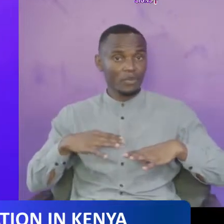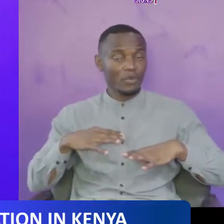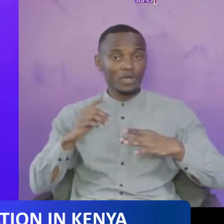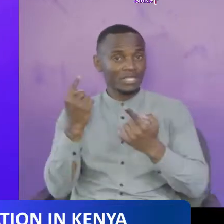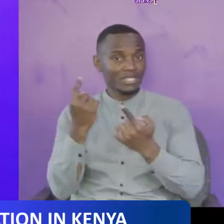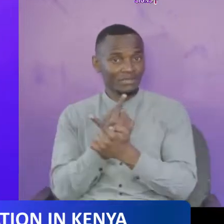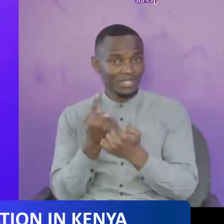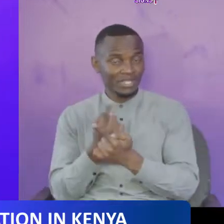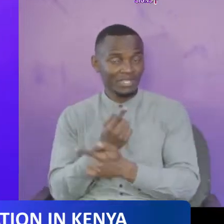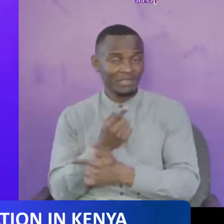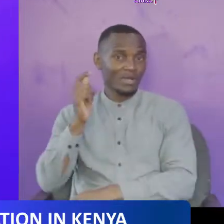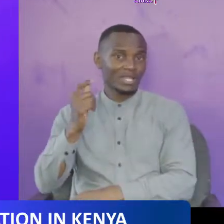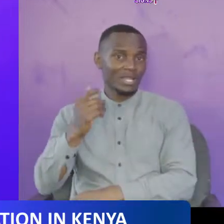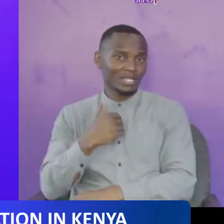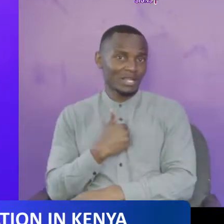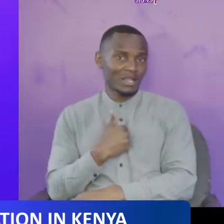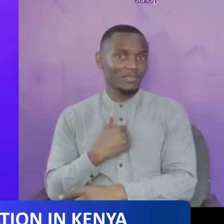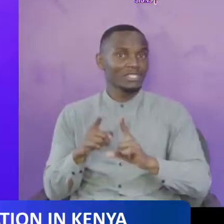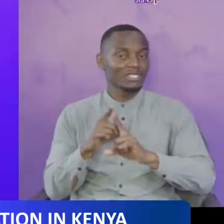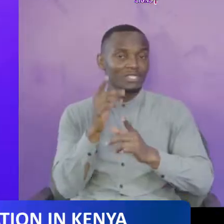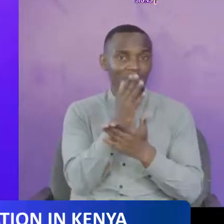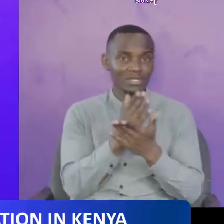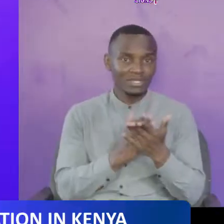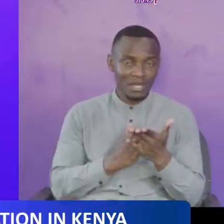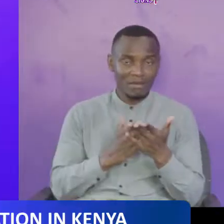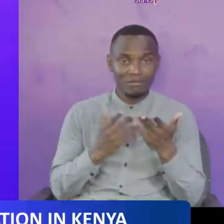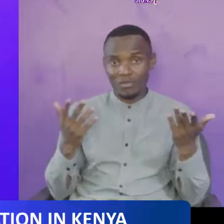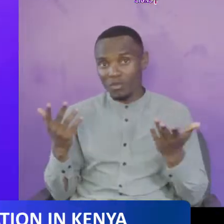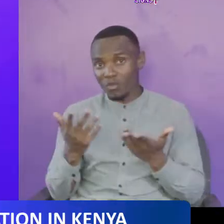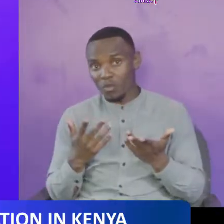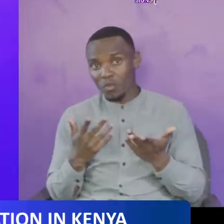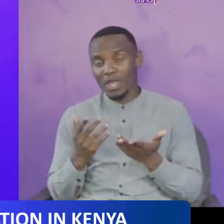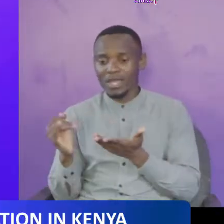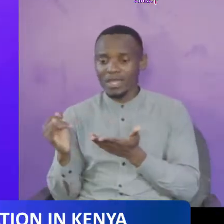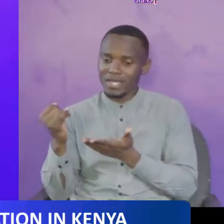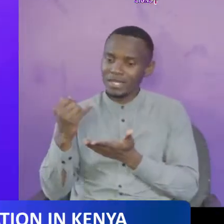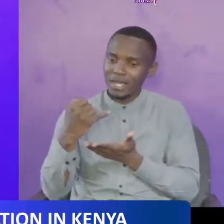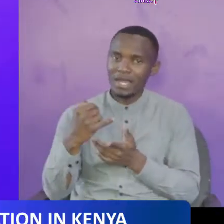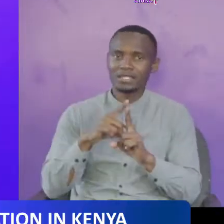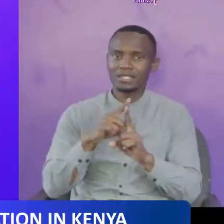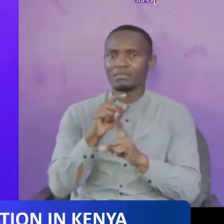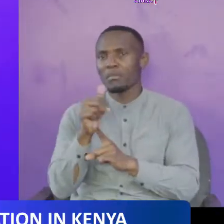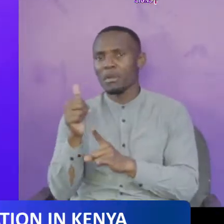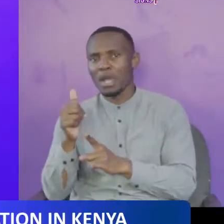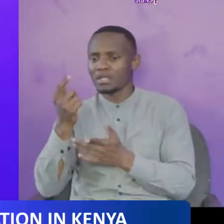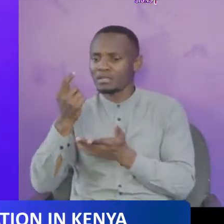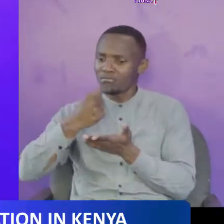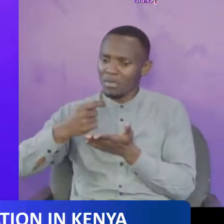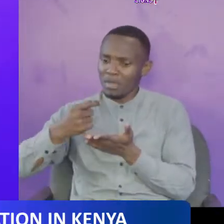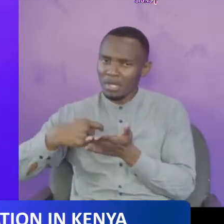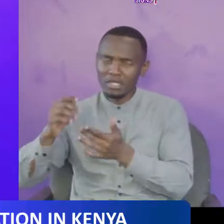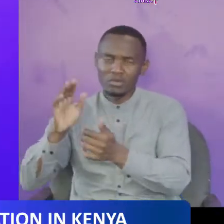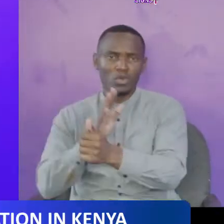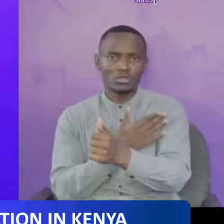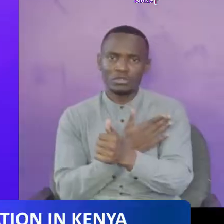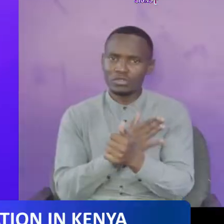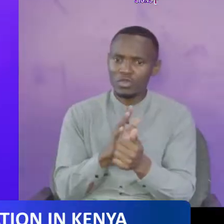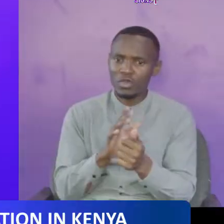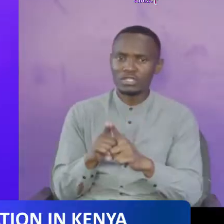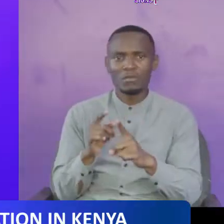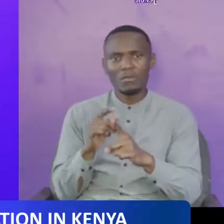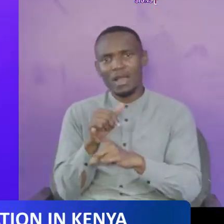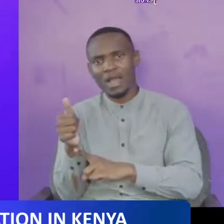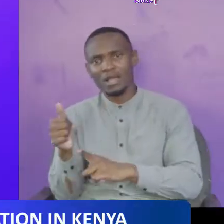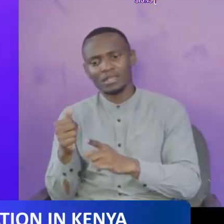the drawing, the arts. Others, it's in writing songs, poetry. Others, it's in their hands. They're good with